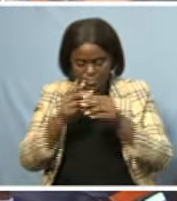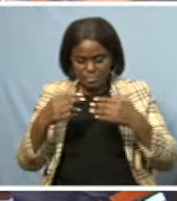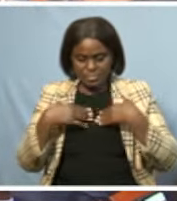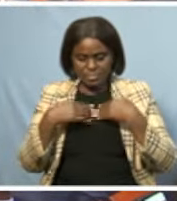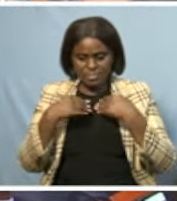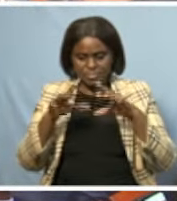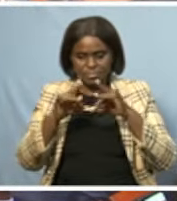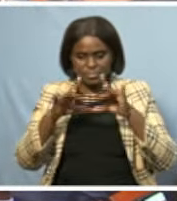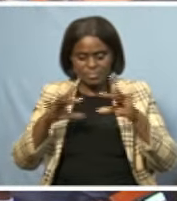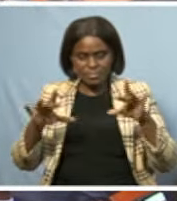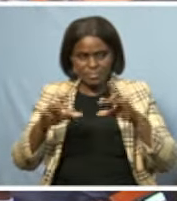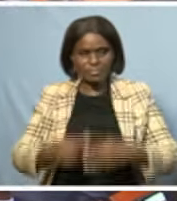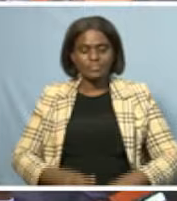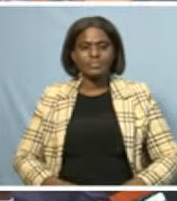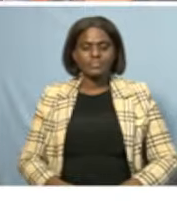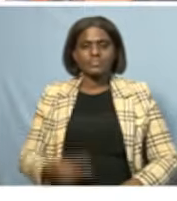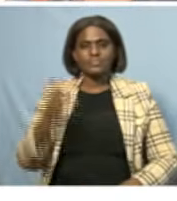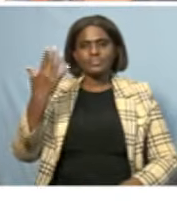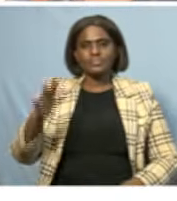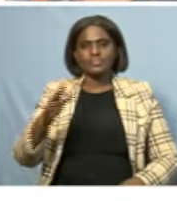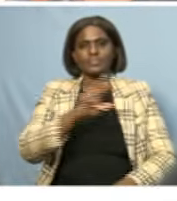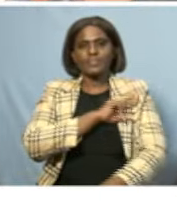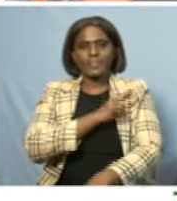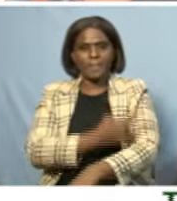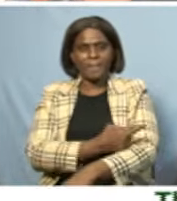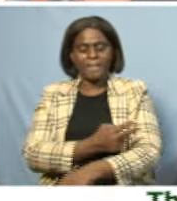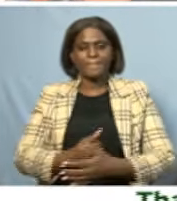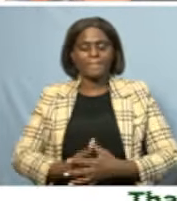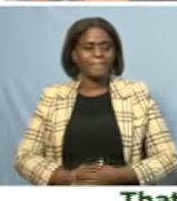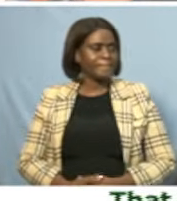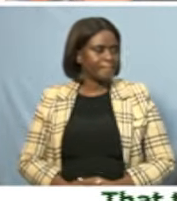Minister of Lands, Natural Resources.